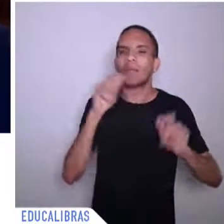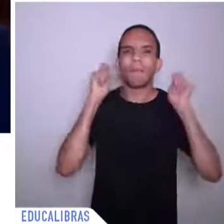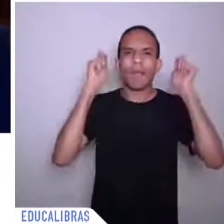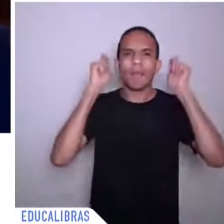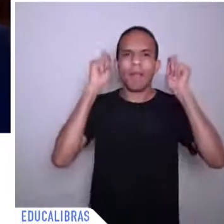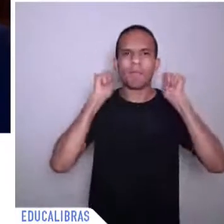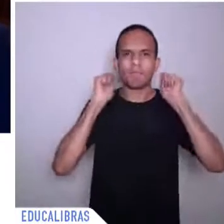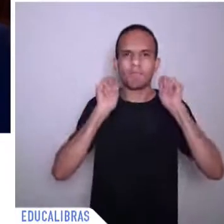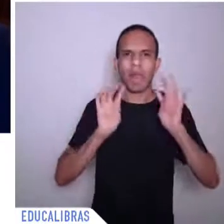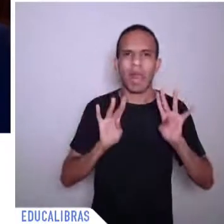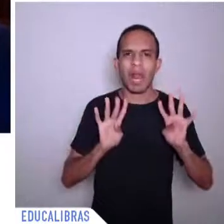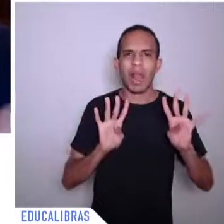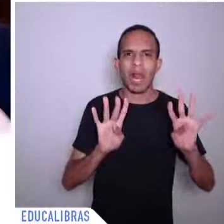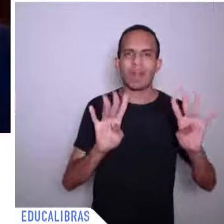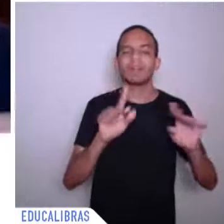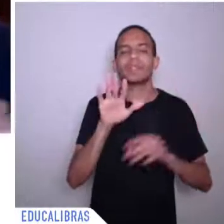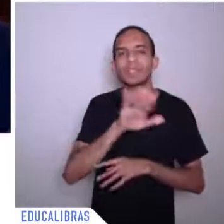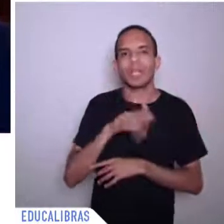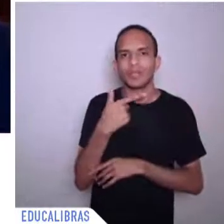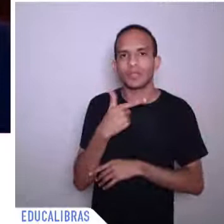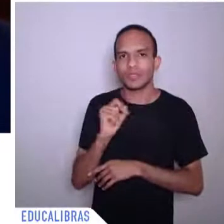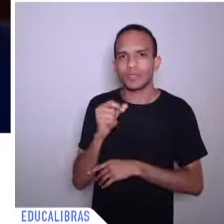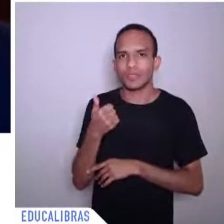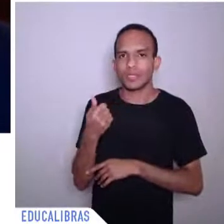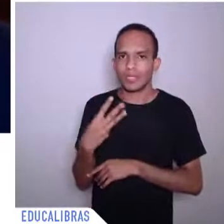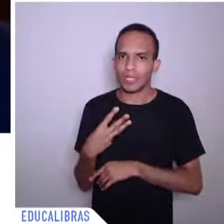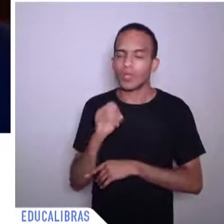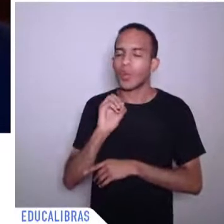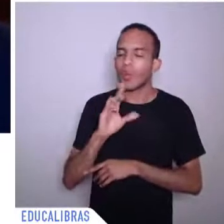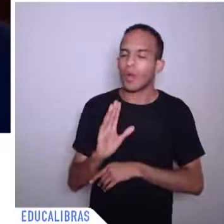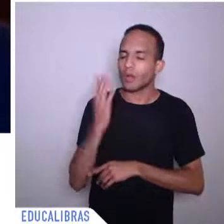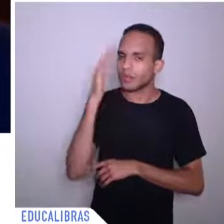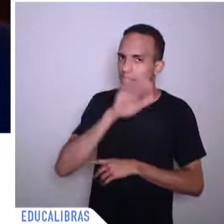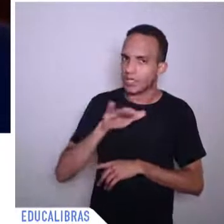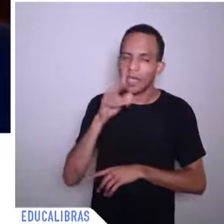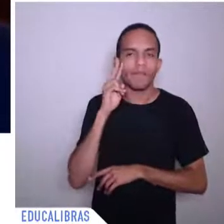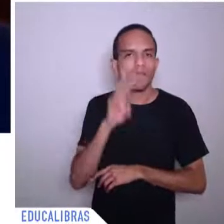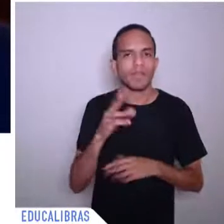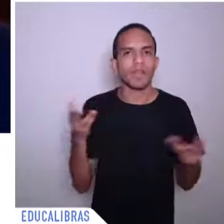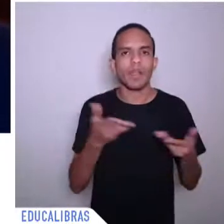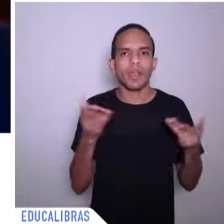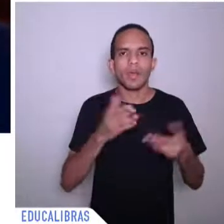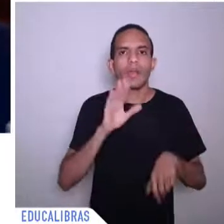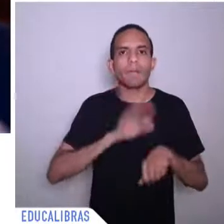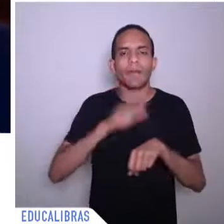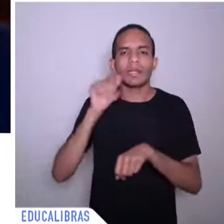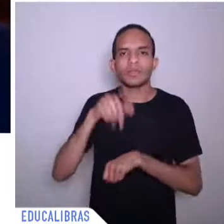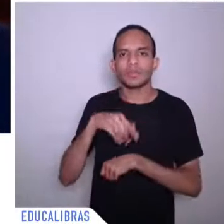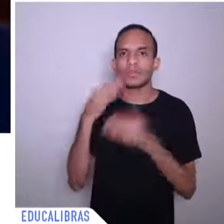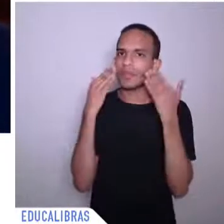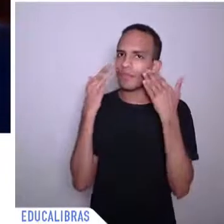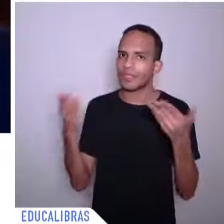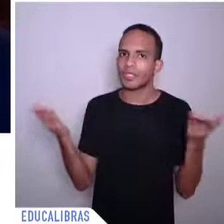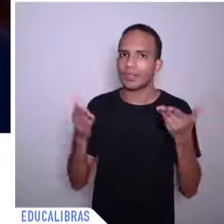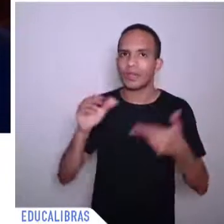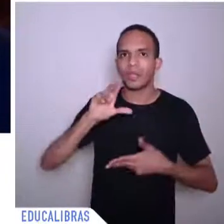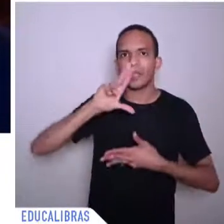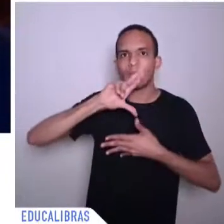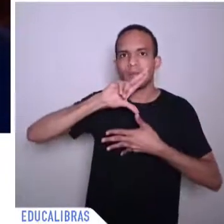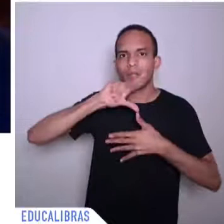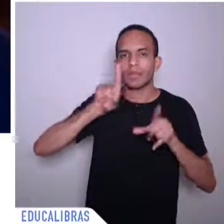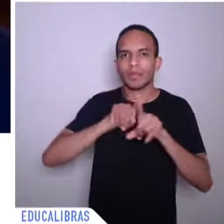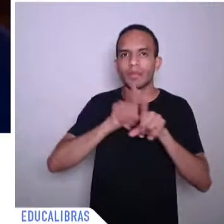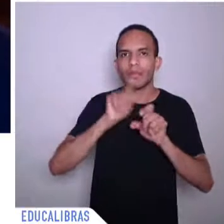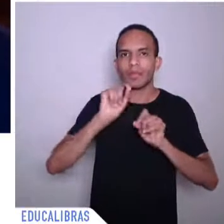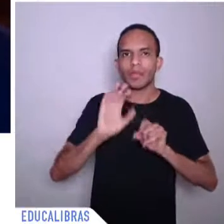can influence. We see protests, and getting back to 2013, or a phenomenon you can